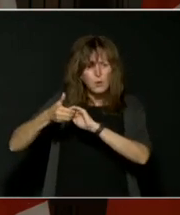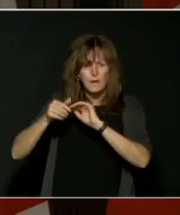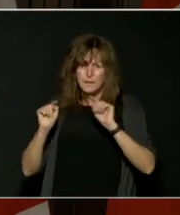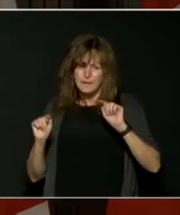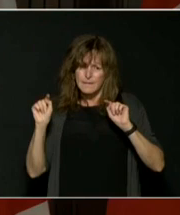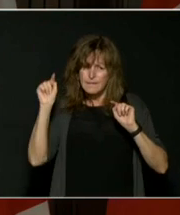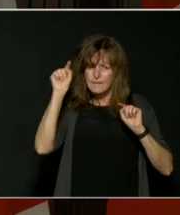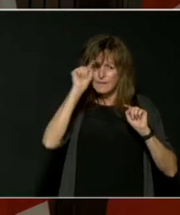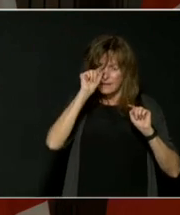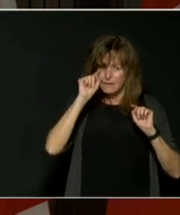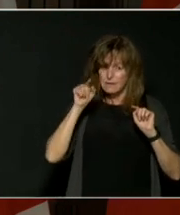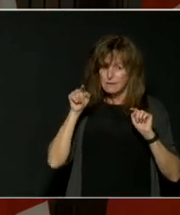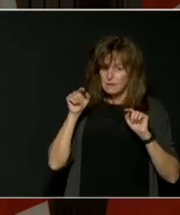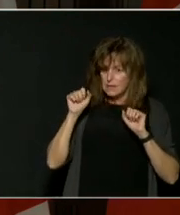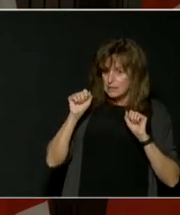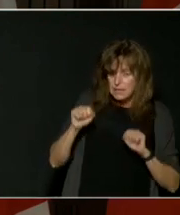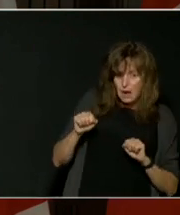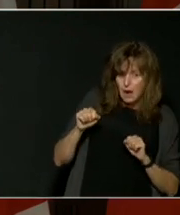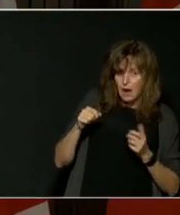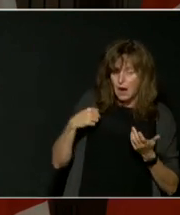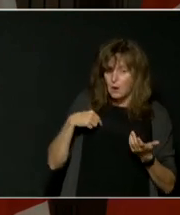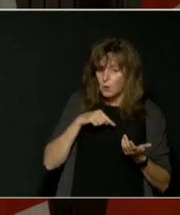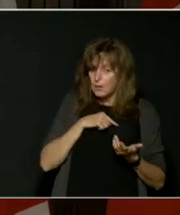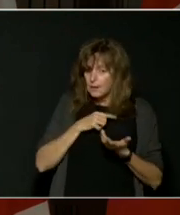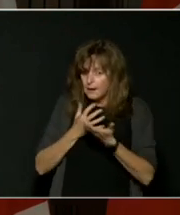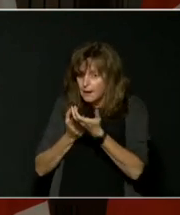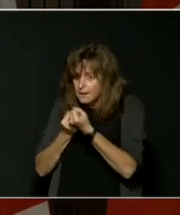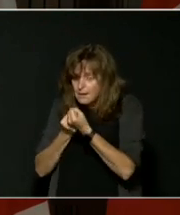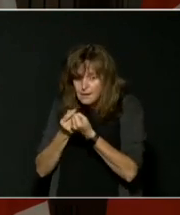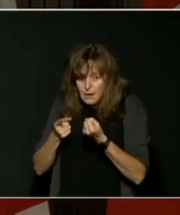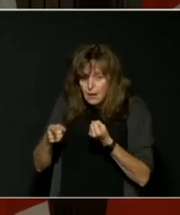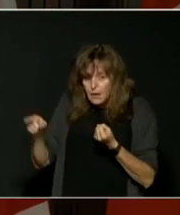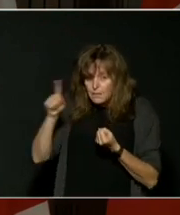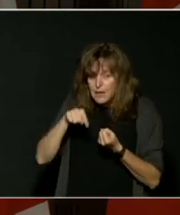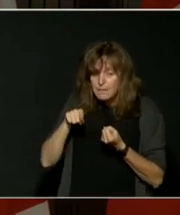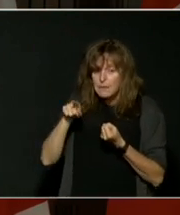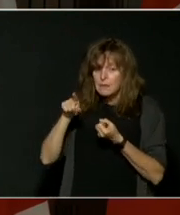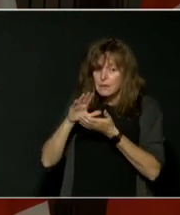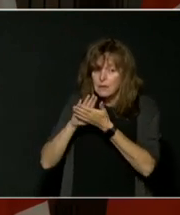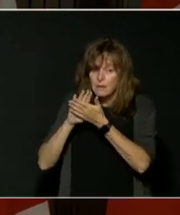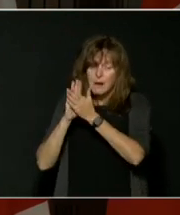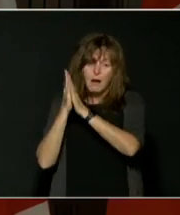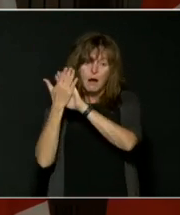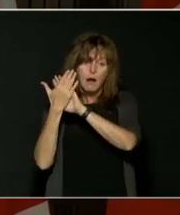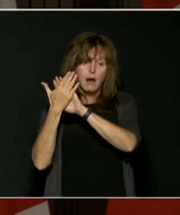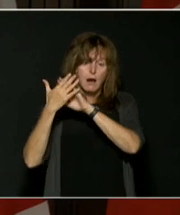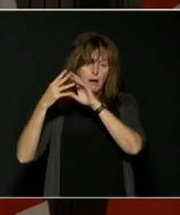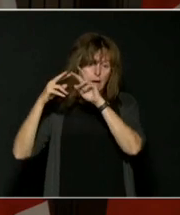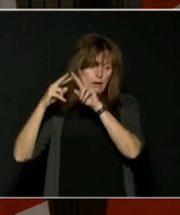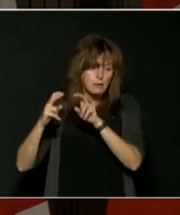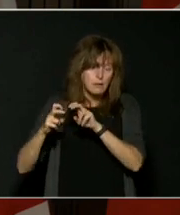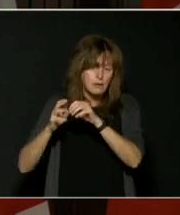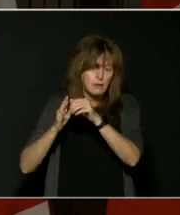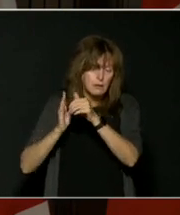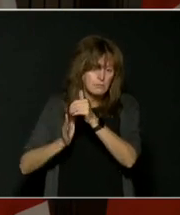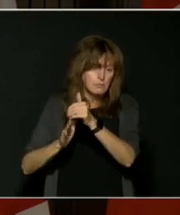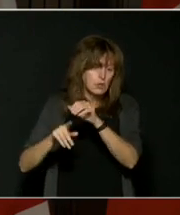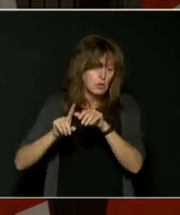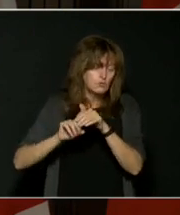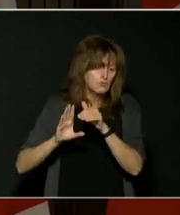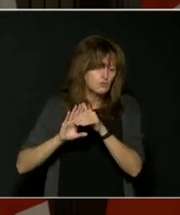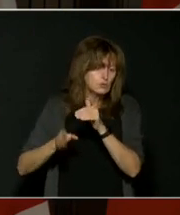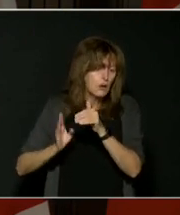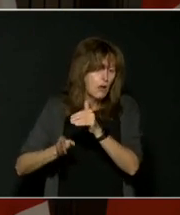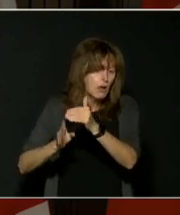can support them in getting those tests online. That being said, there is an infrastructure. We need to make sure